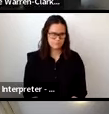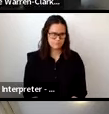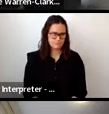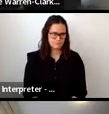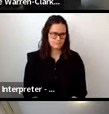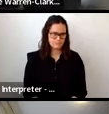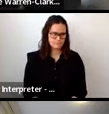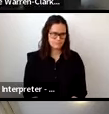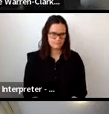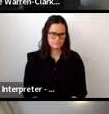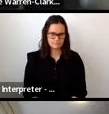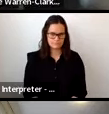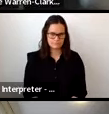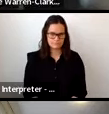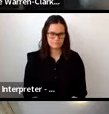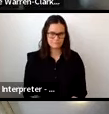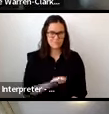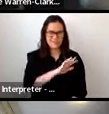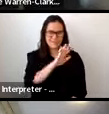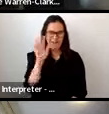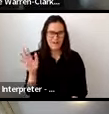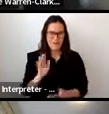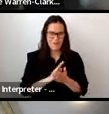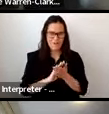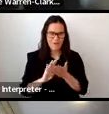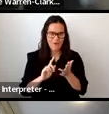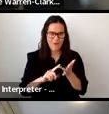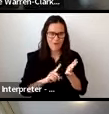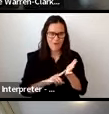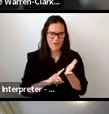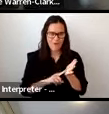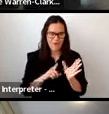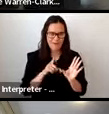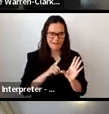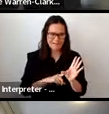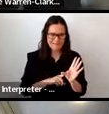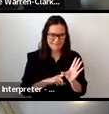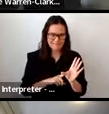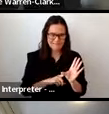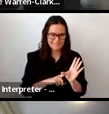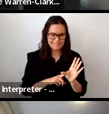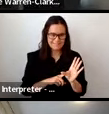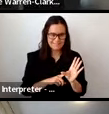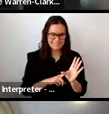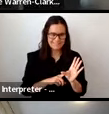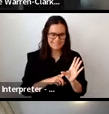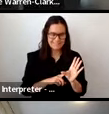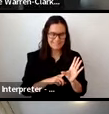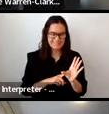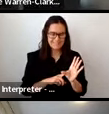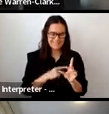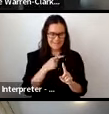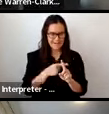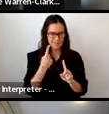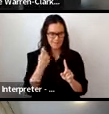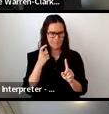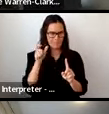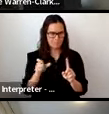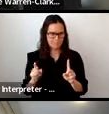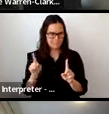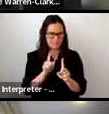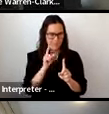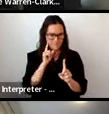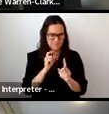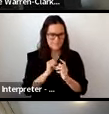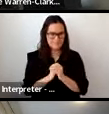Turned myself off mute. Hello, Holly. I'm Adriana van Altvorst. We have you here for